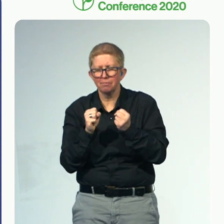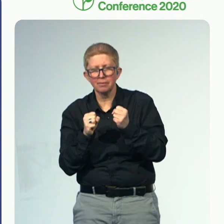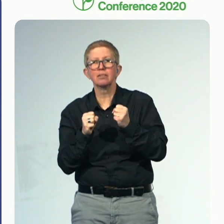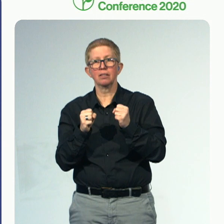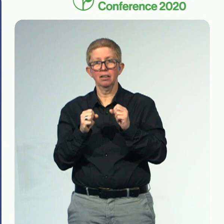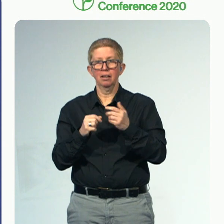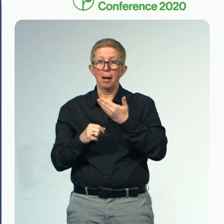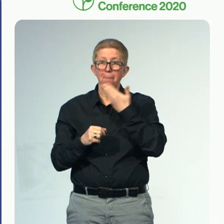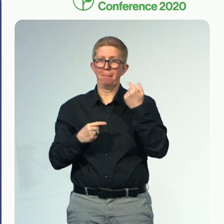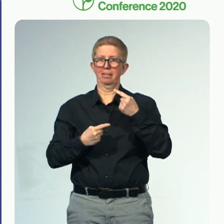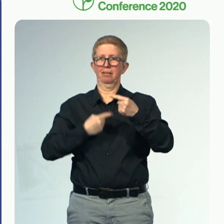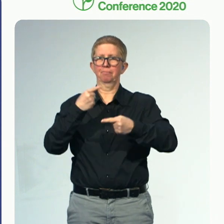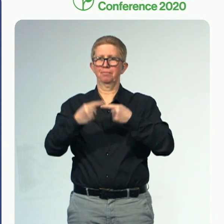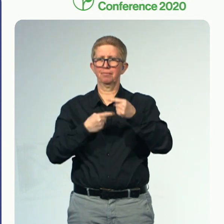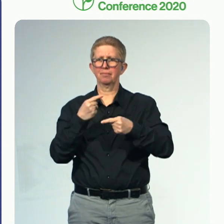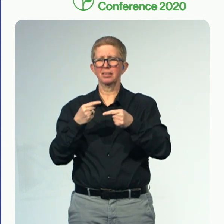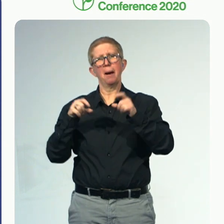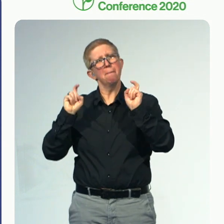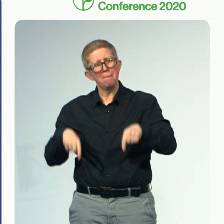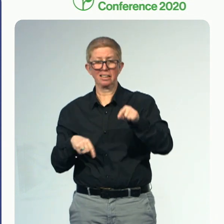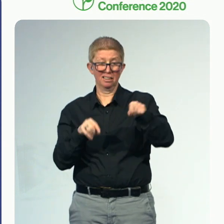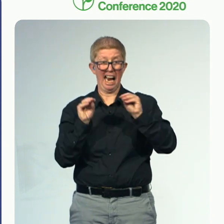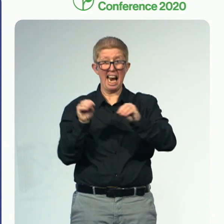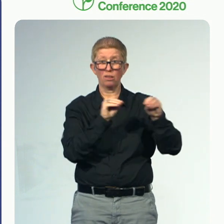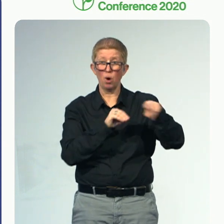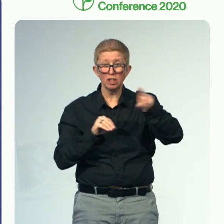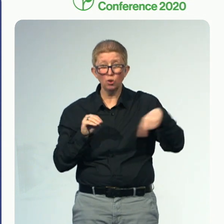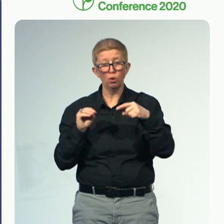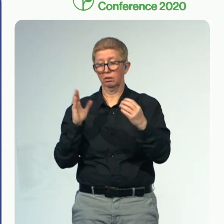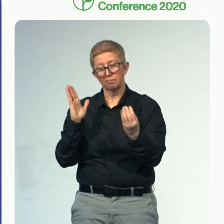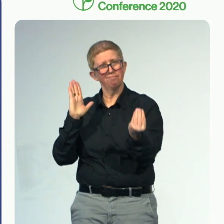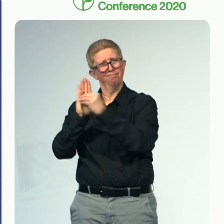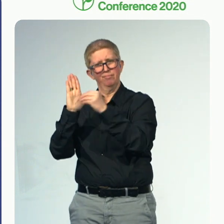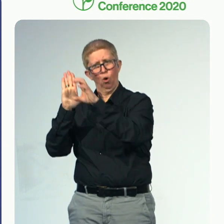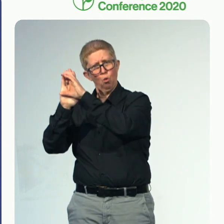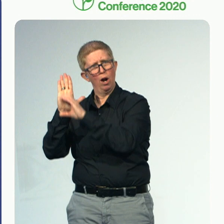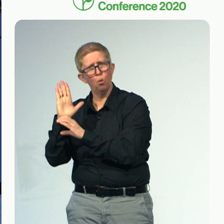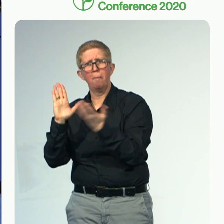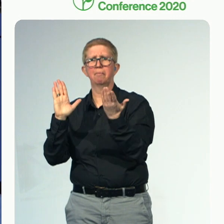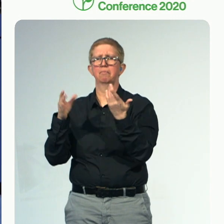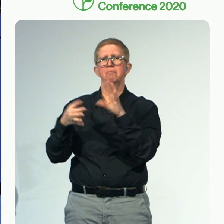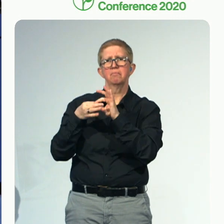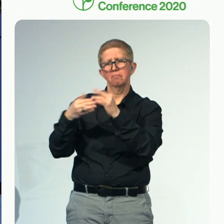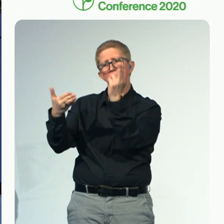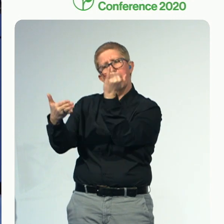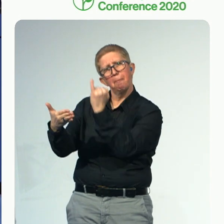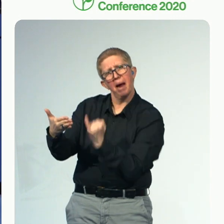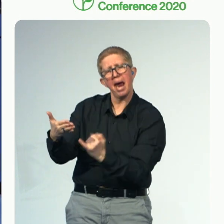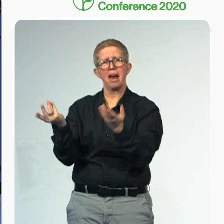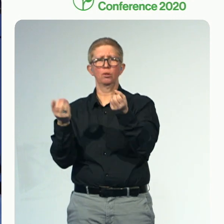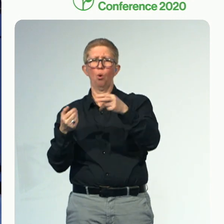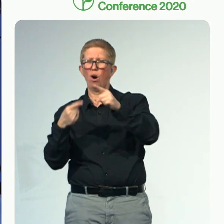them to improve those skills. Painting, you know, art, there's so many things that can be done. Thank